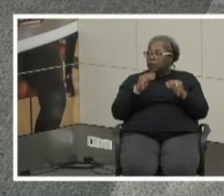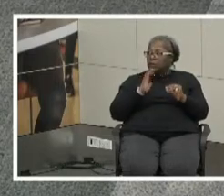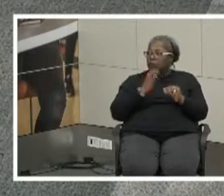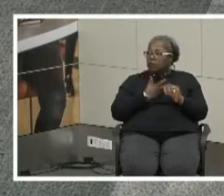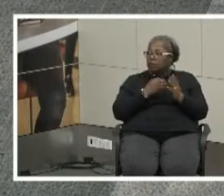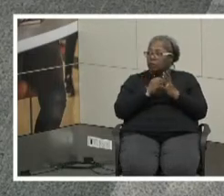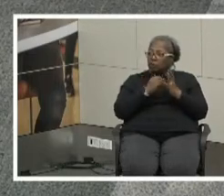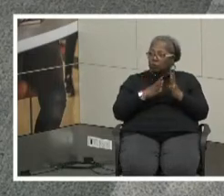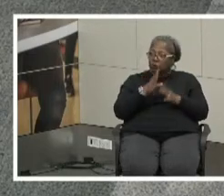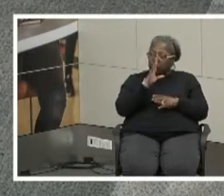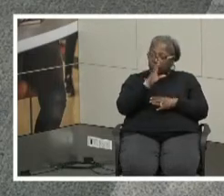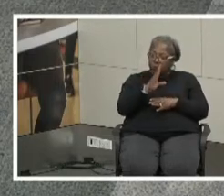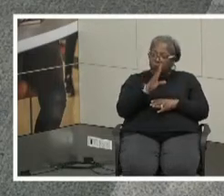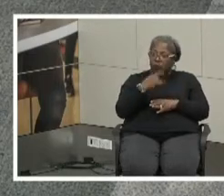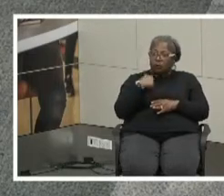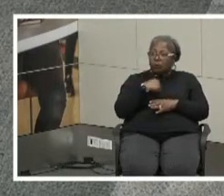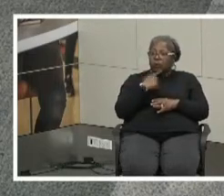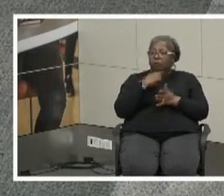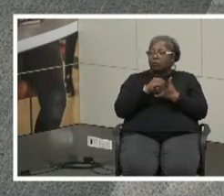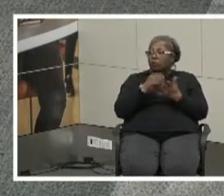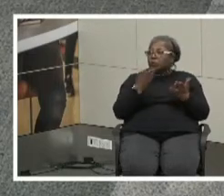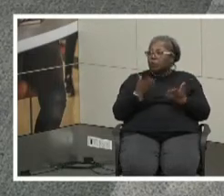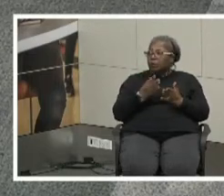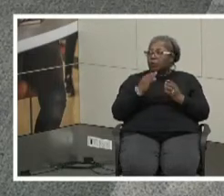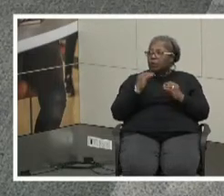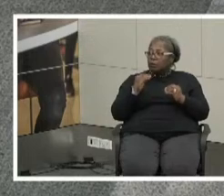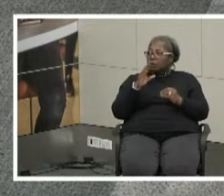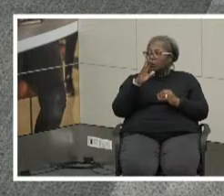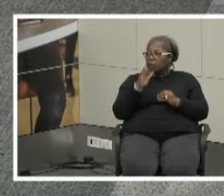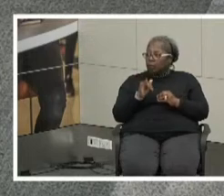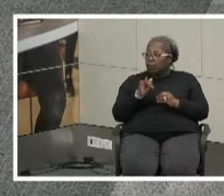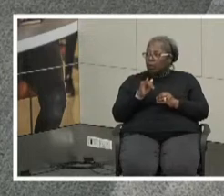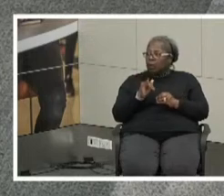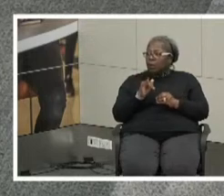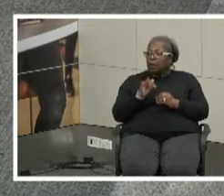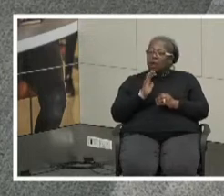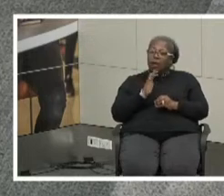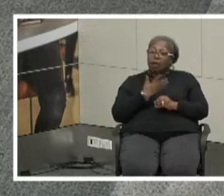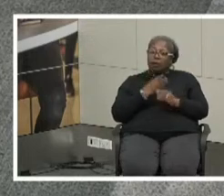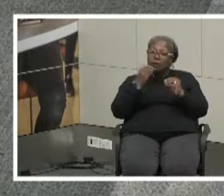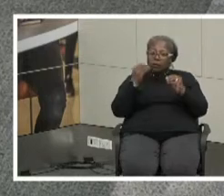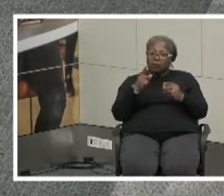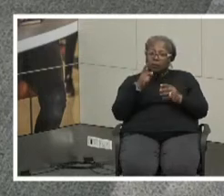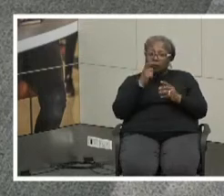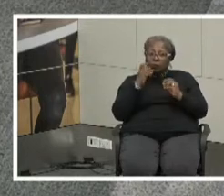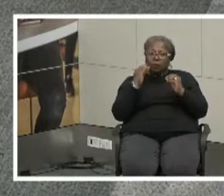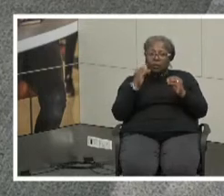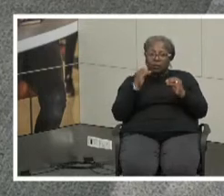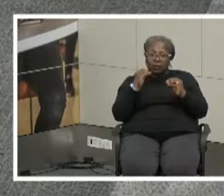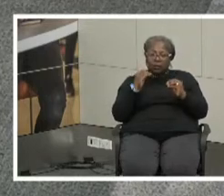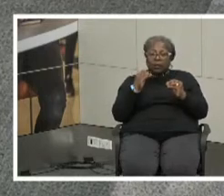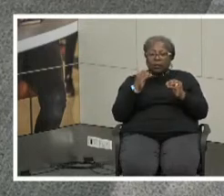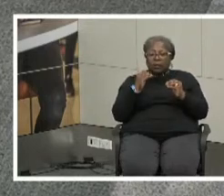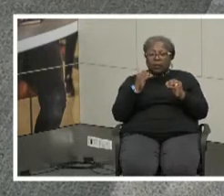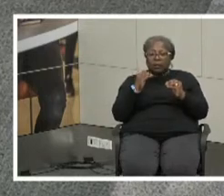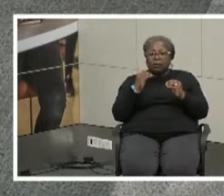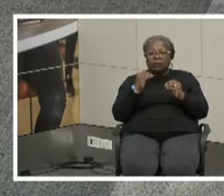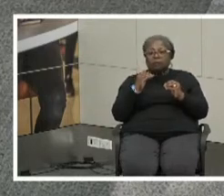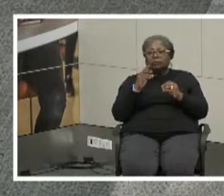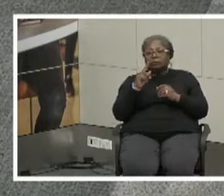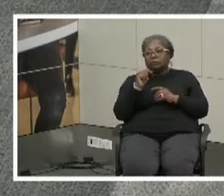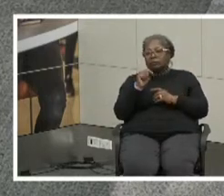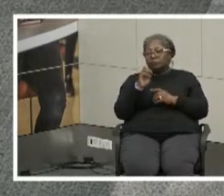students directly we ensure that the students here are taught by um our teachers who are teaching the the um